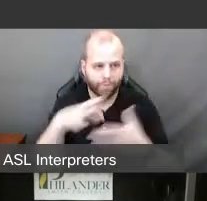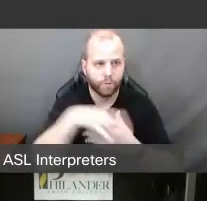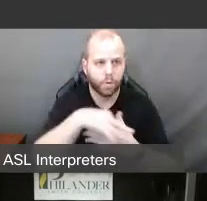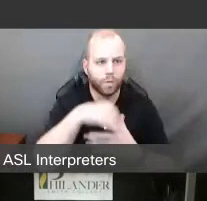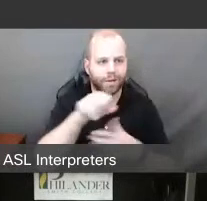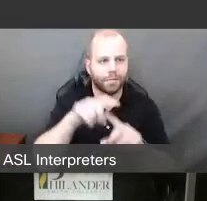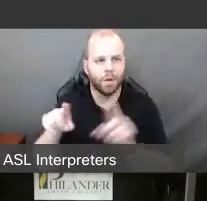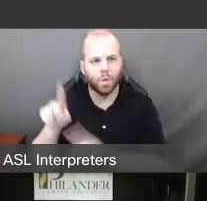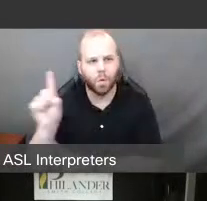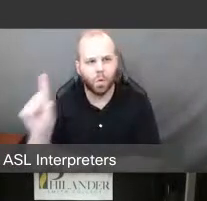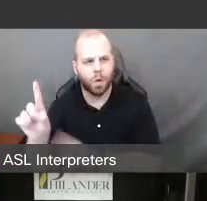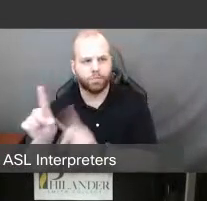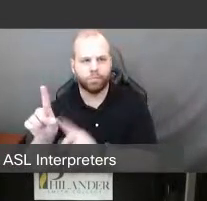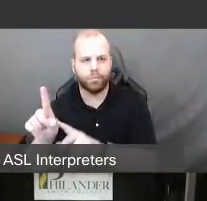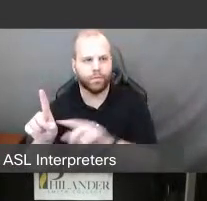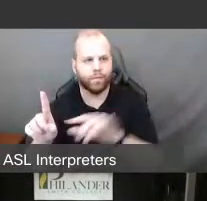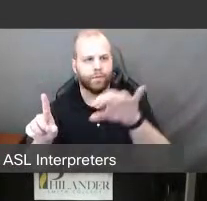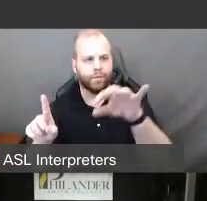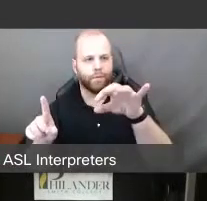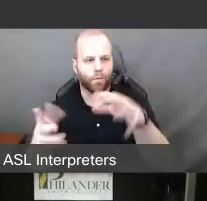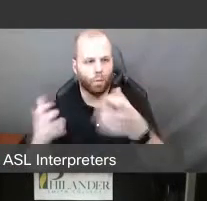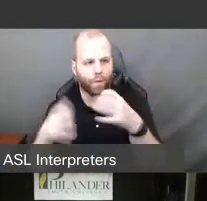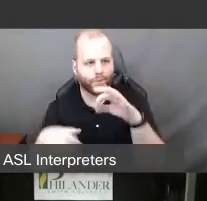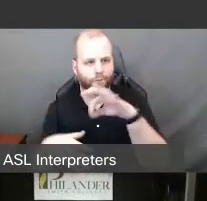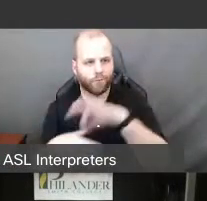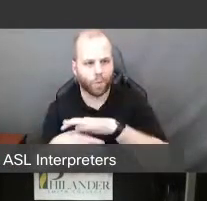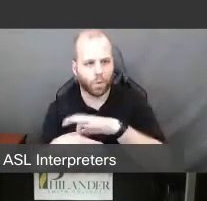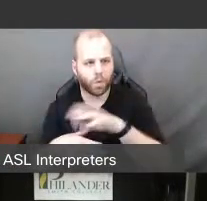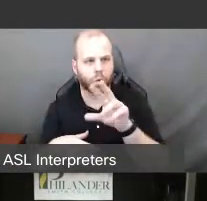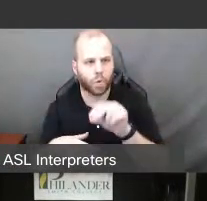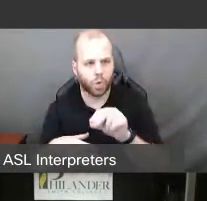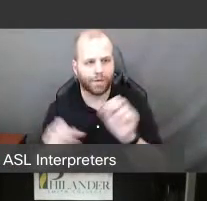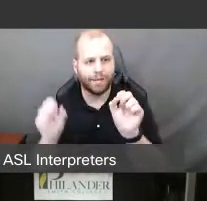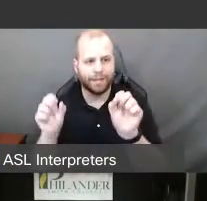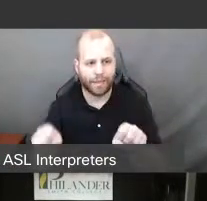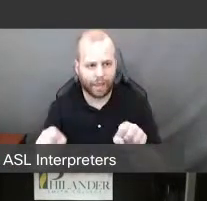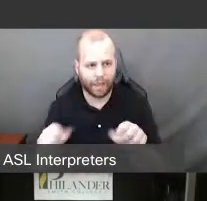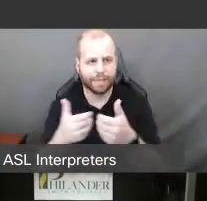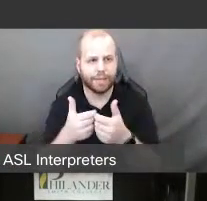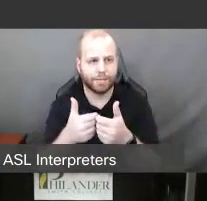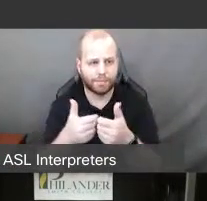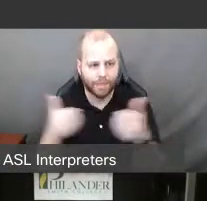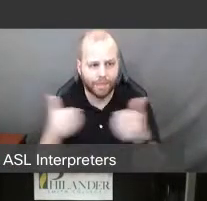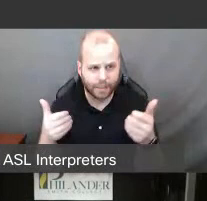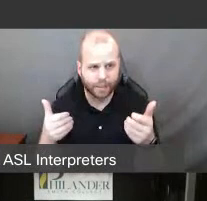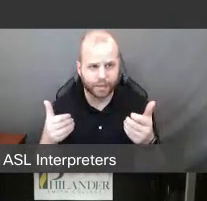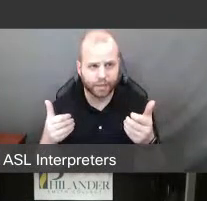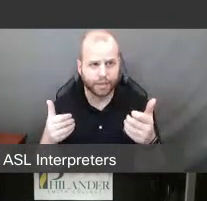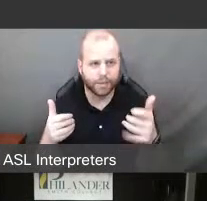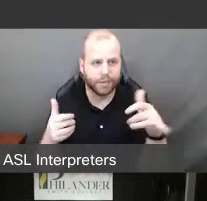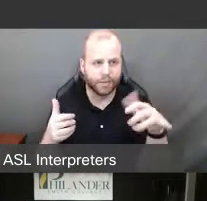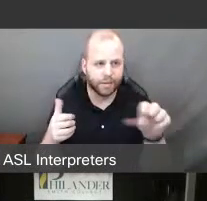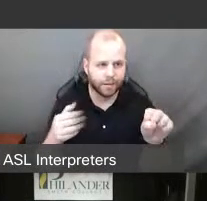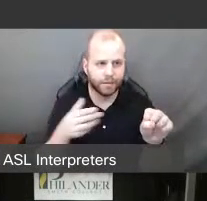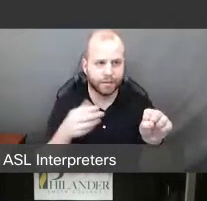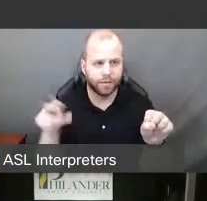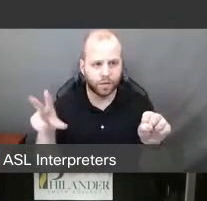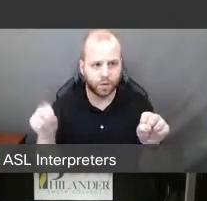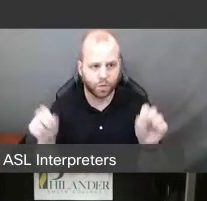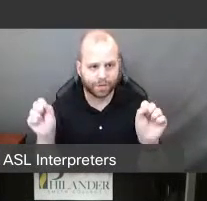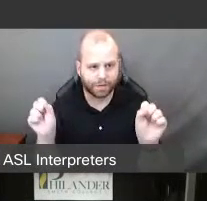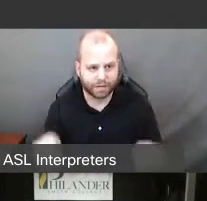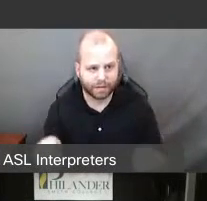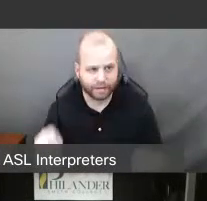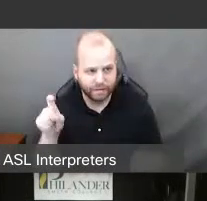agenda for? Can he split that vote out as against, but the rest of them for?